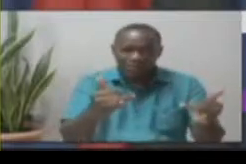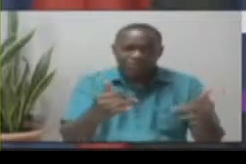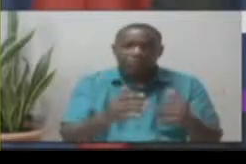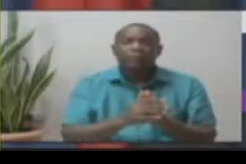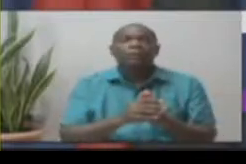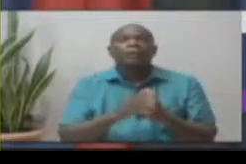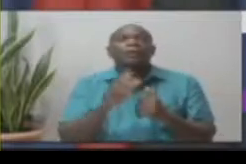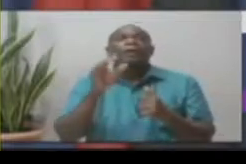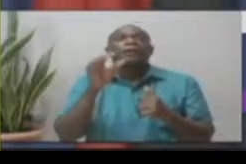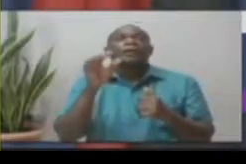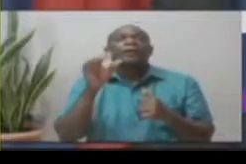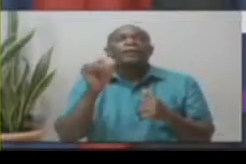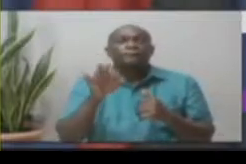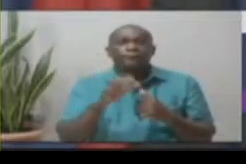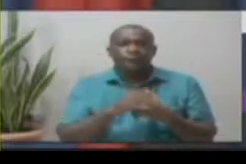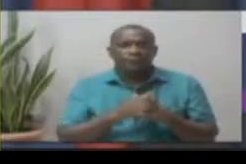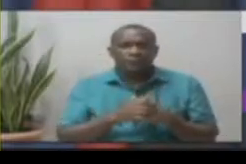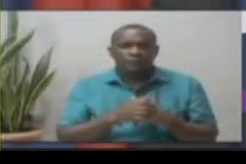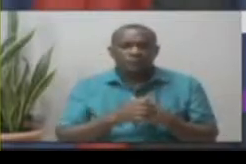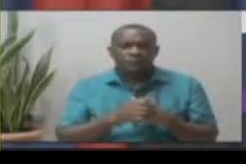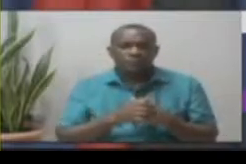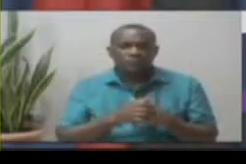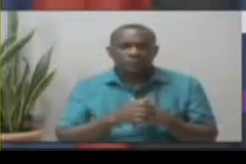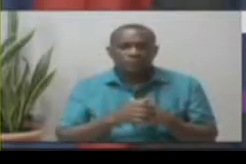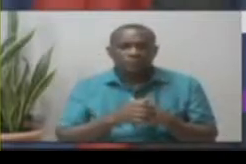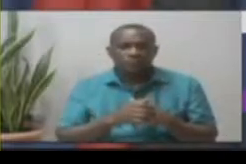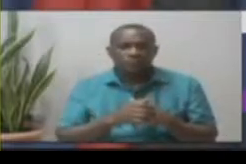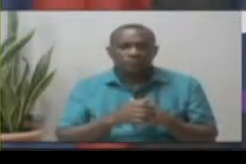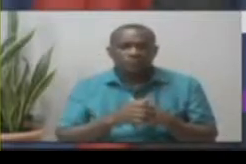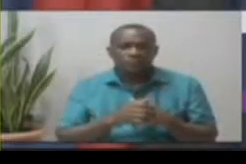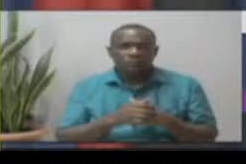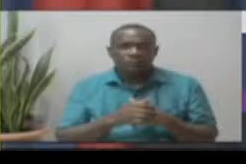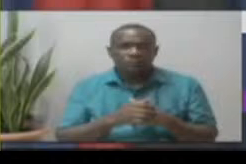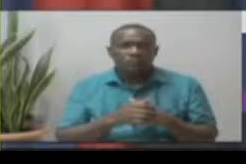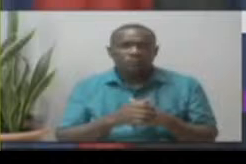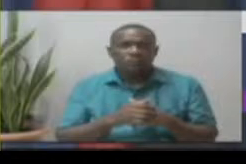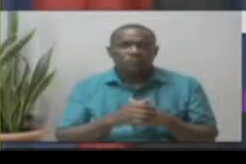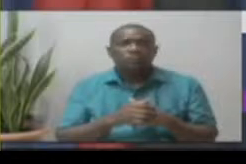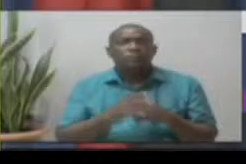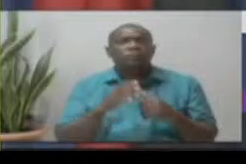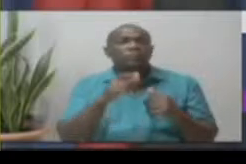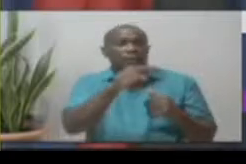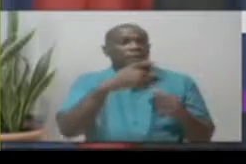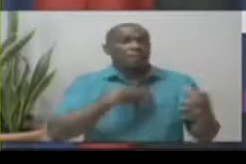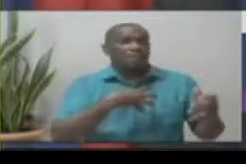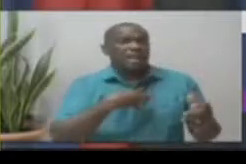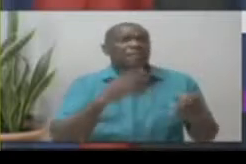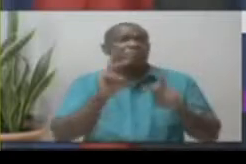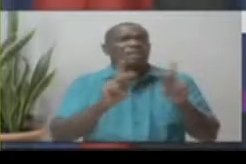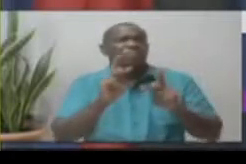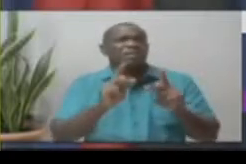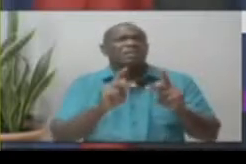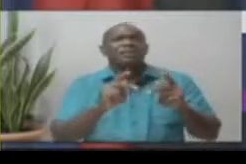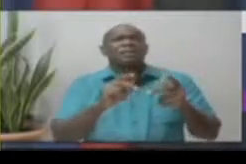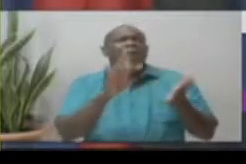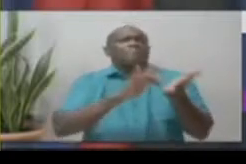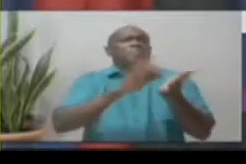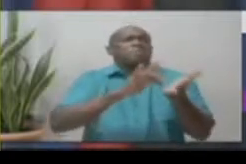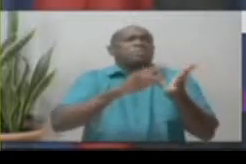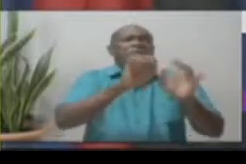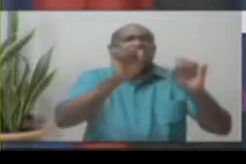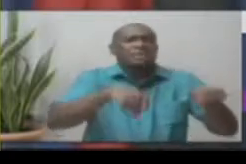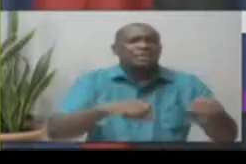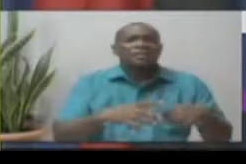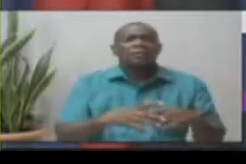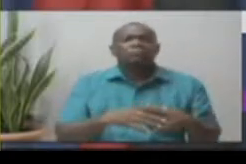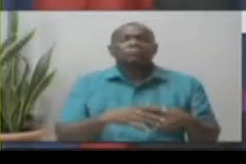that we had seen raised then is what is taking place, I would ask